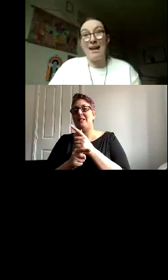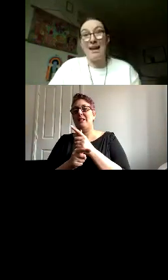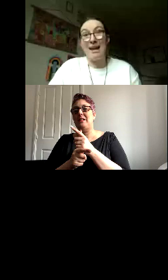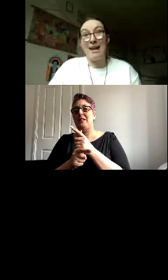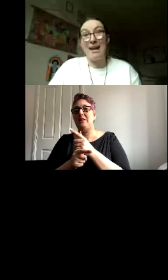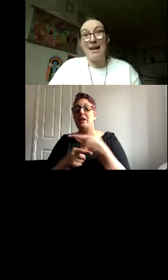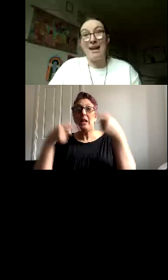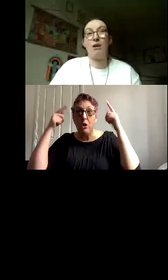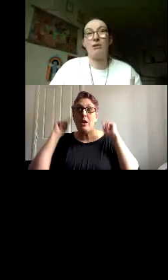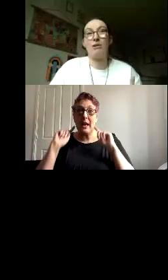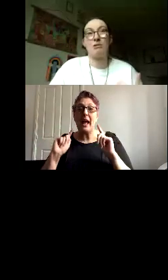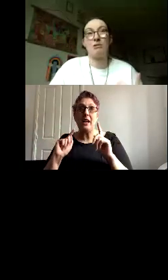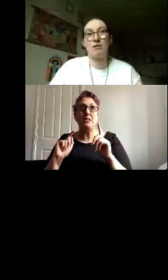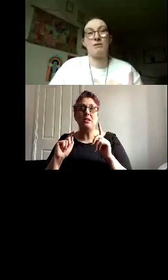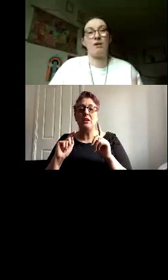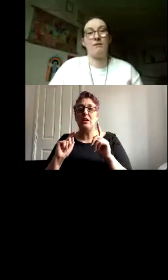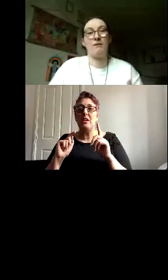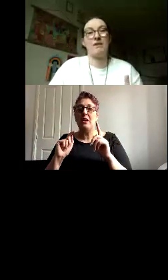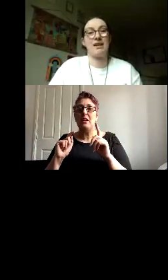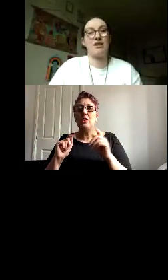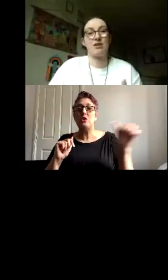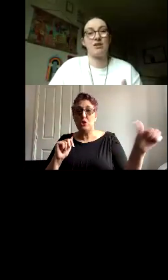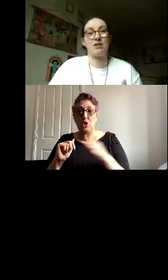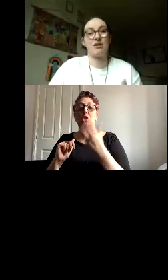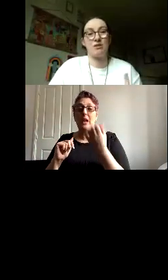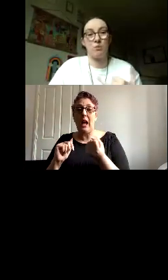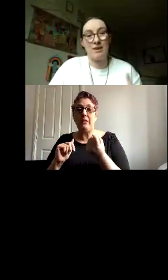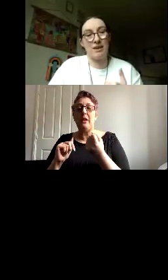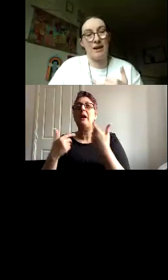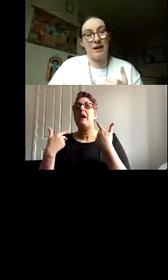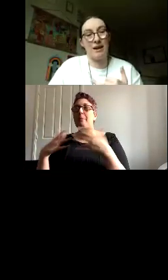hearing aids, and they've had lots and lots of conversations with